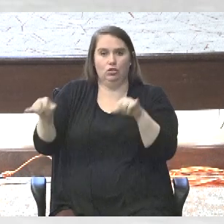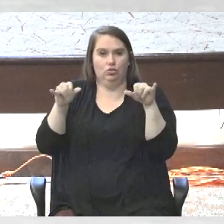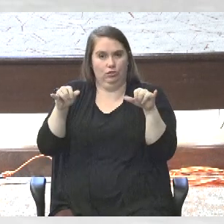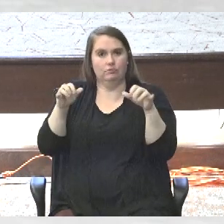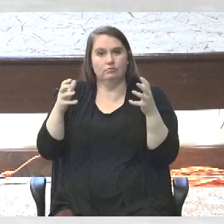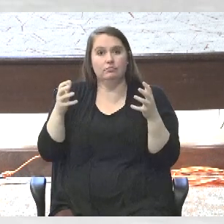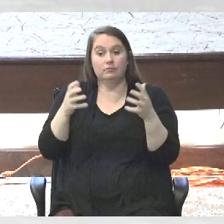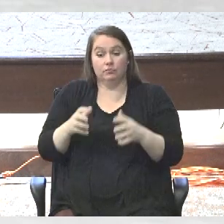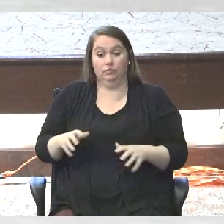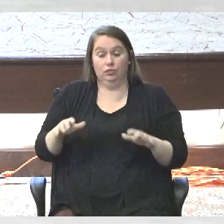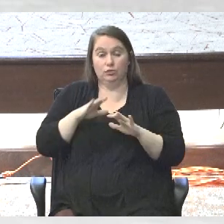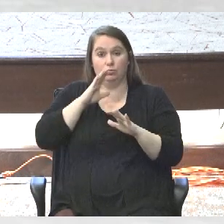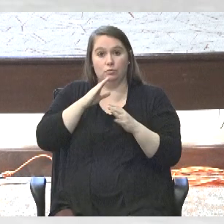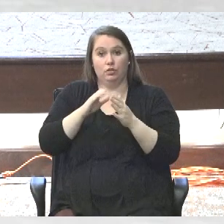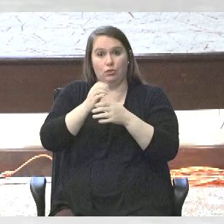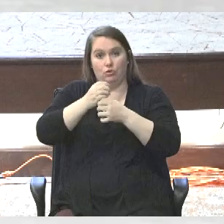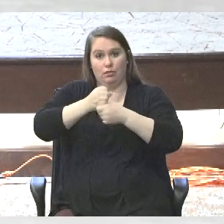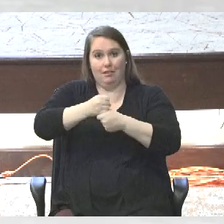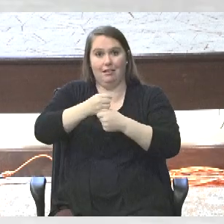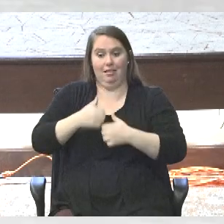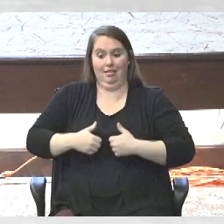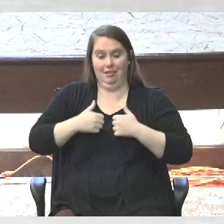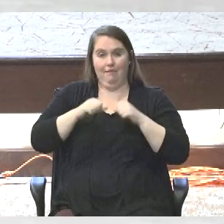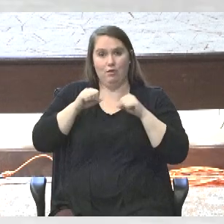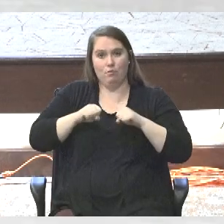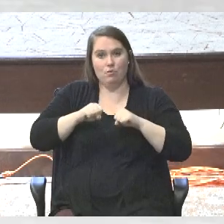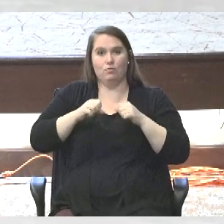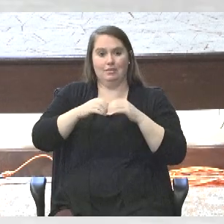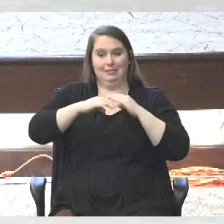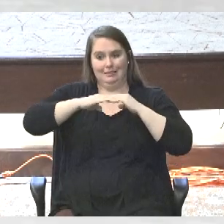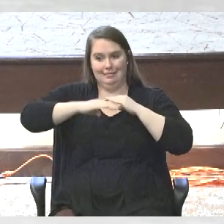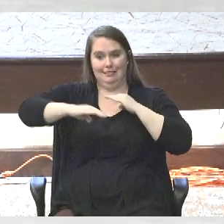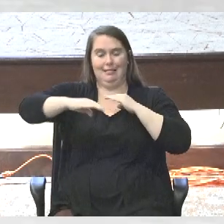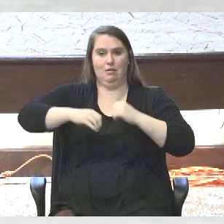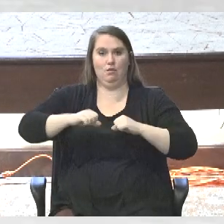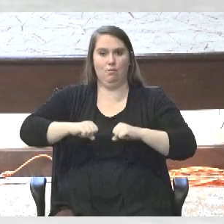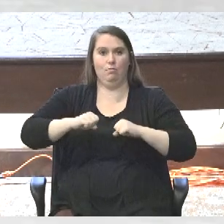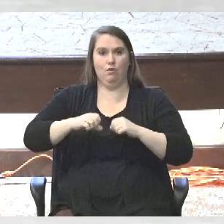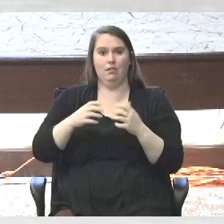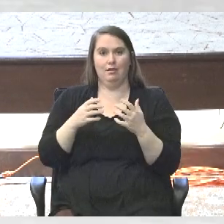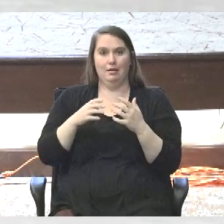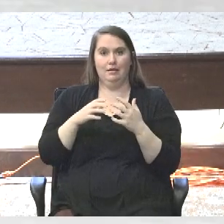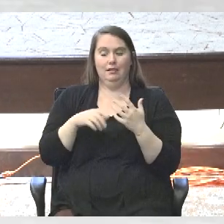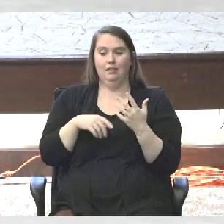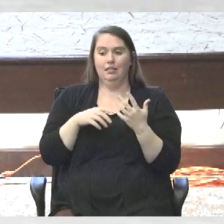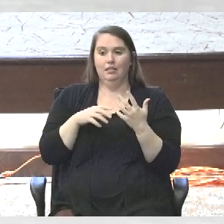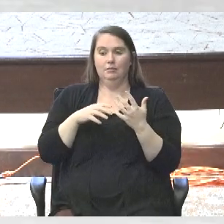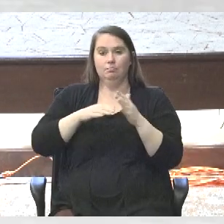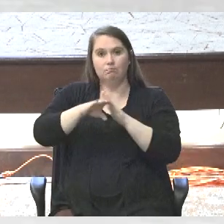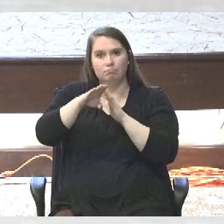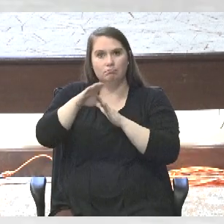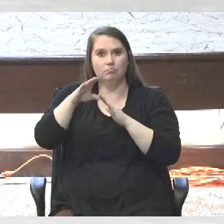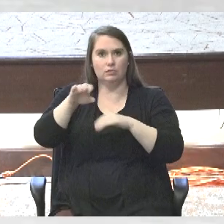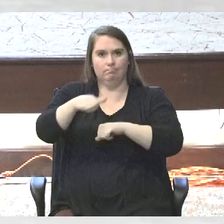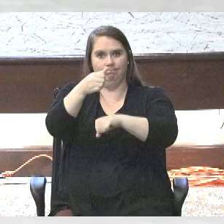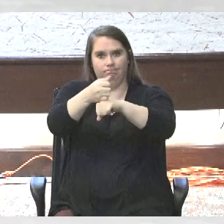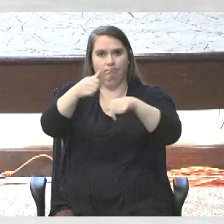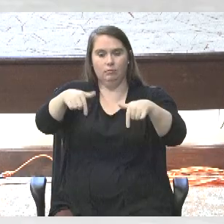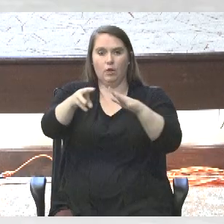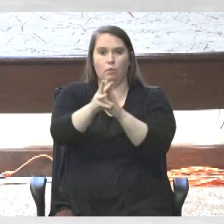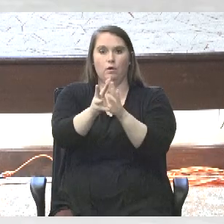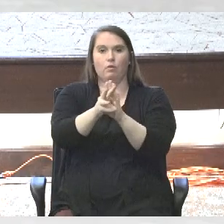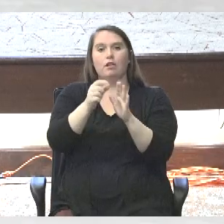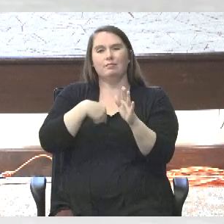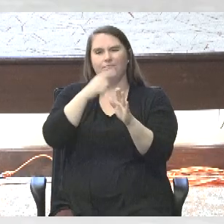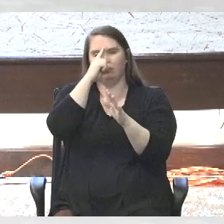then ultimately to create livable, sustainable, and maintainable development in Waco. I think one thing that's really